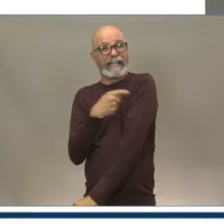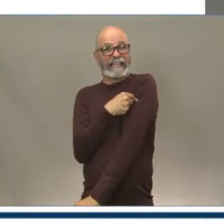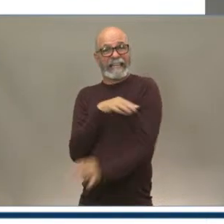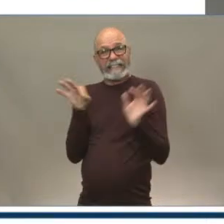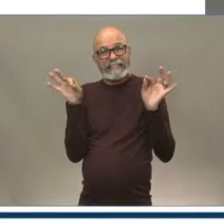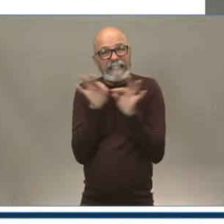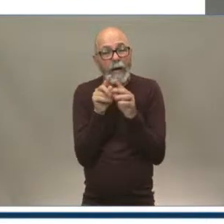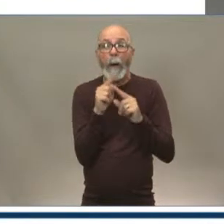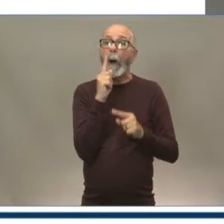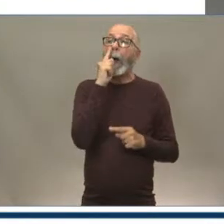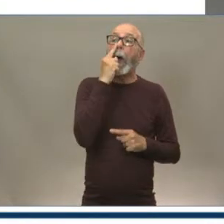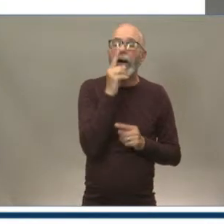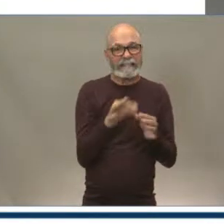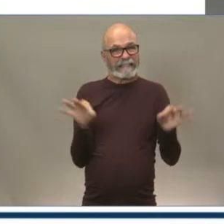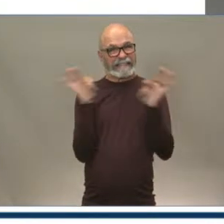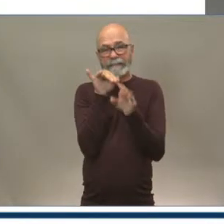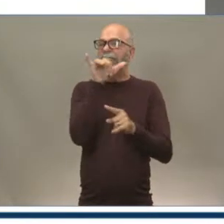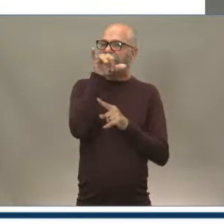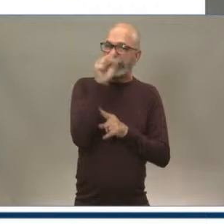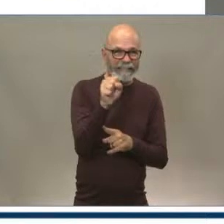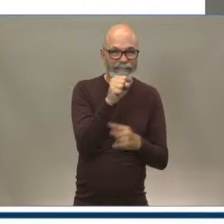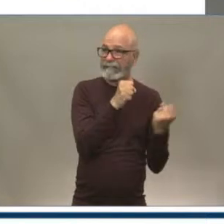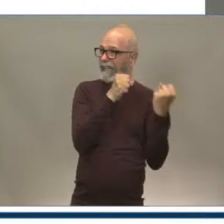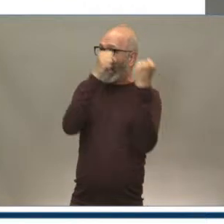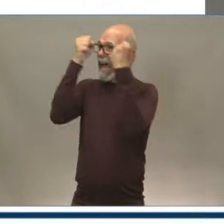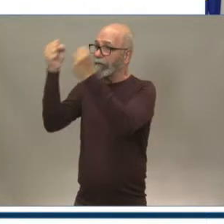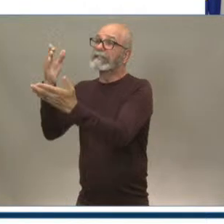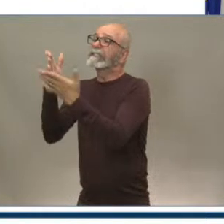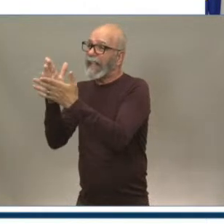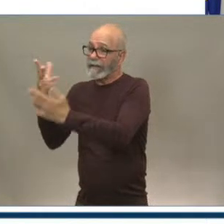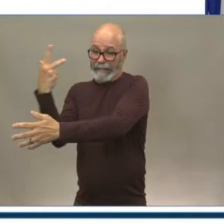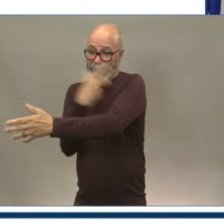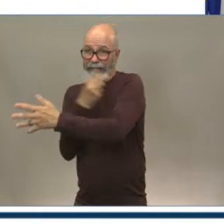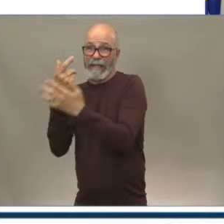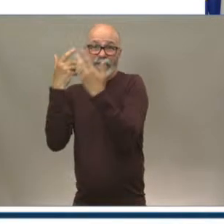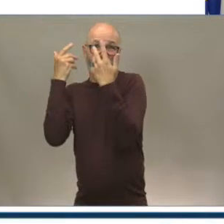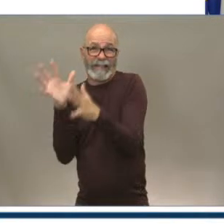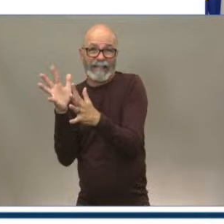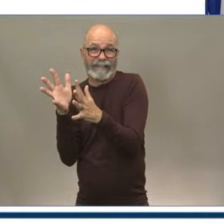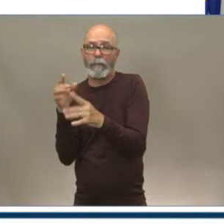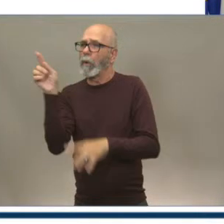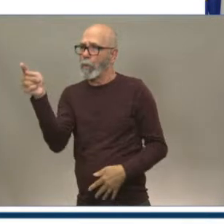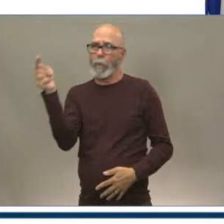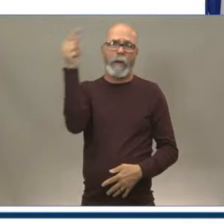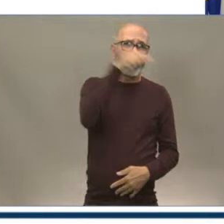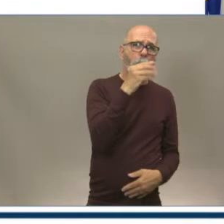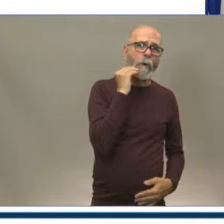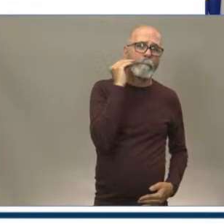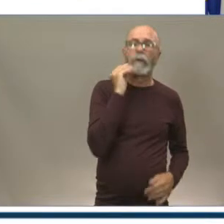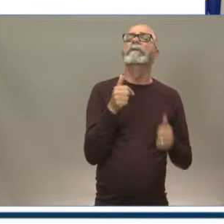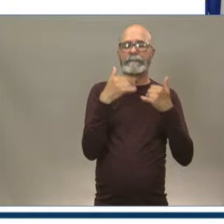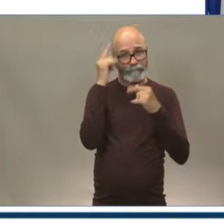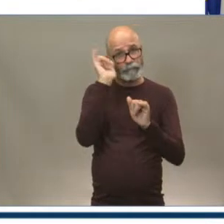But absolutely, if you need to travel, you can travel. Next question will go to Chelsea Gould with Saltwire.